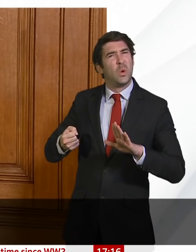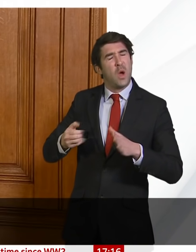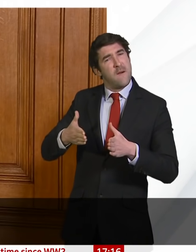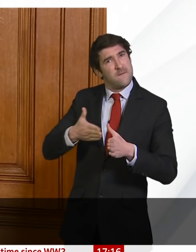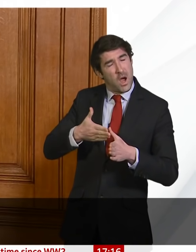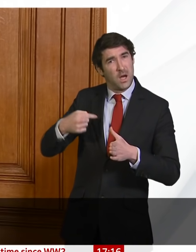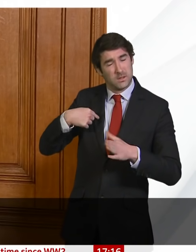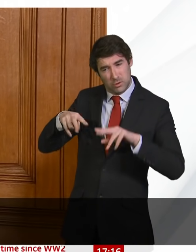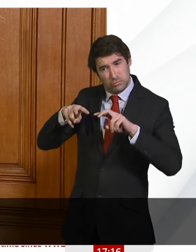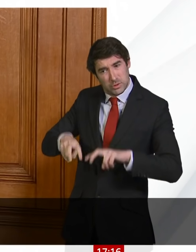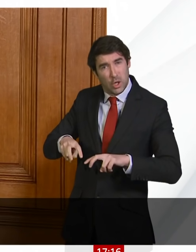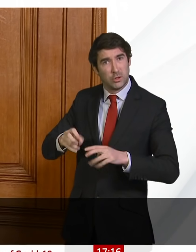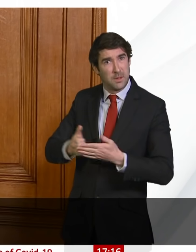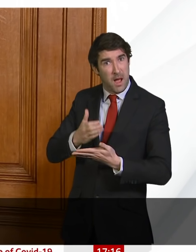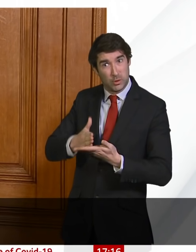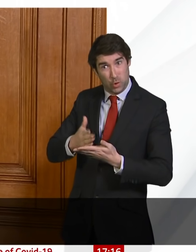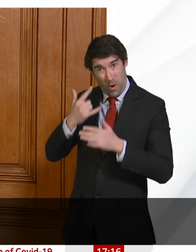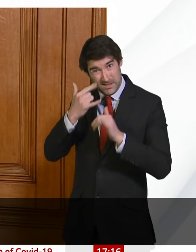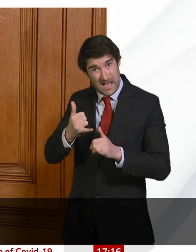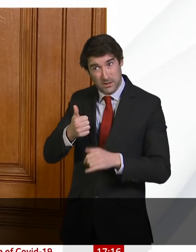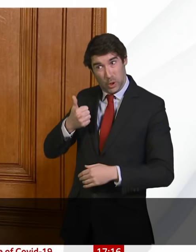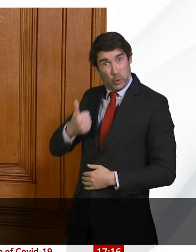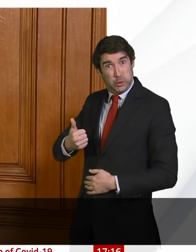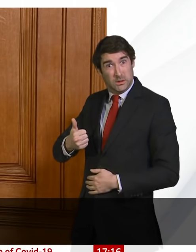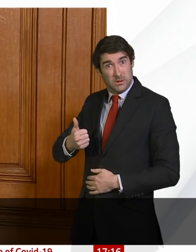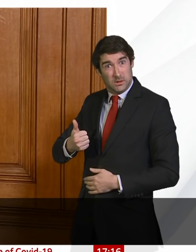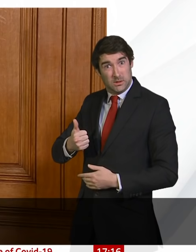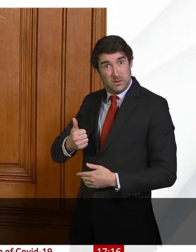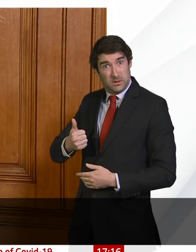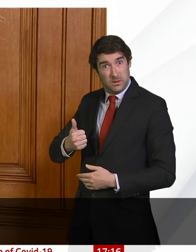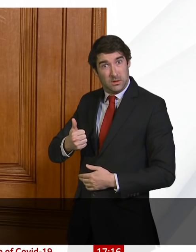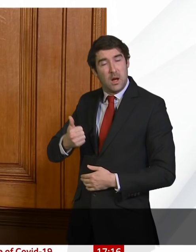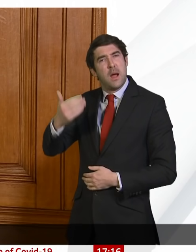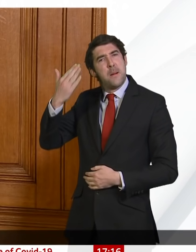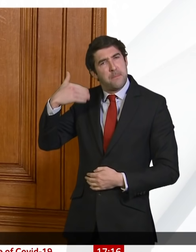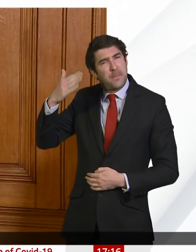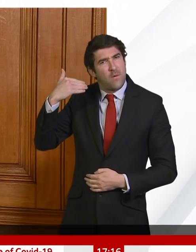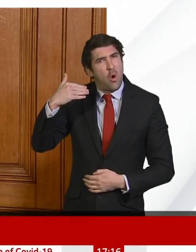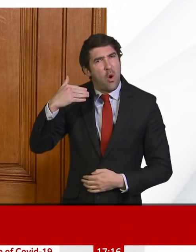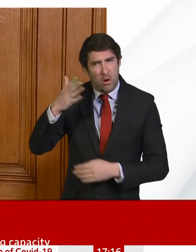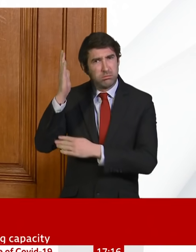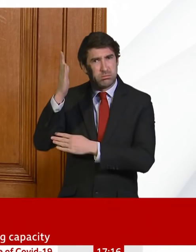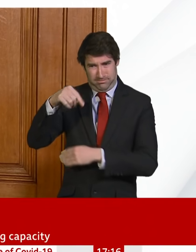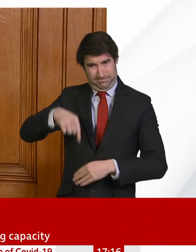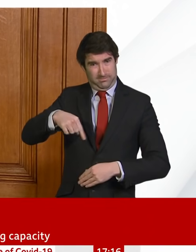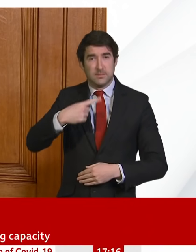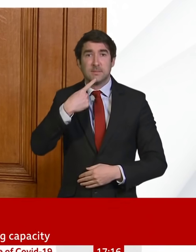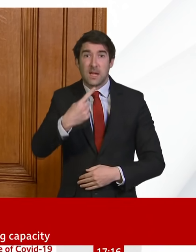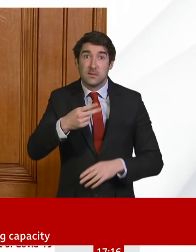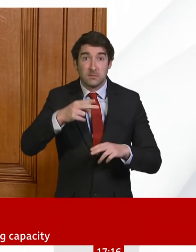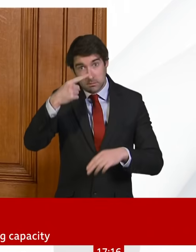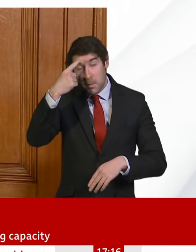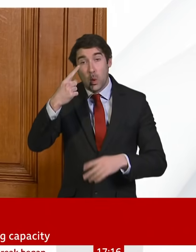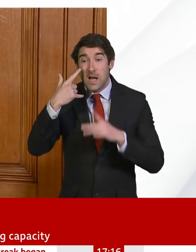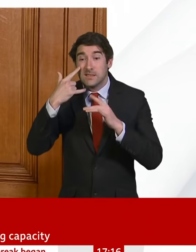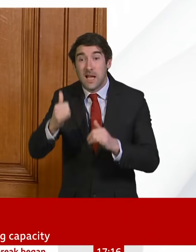what it says it does. And as the chief medical officer said, there's something worse than no test is a wrong test or a bad test. So